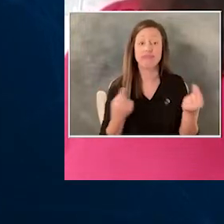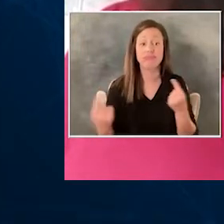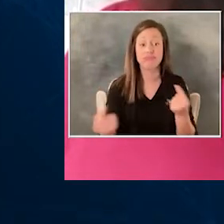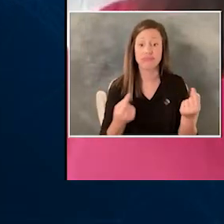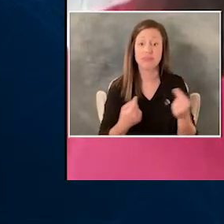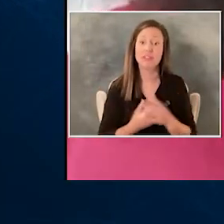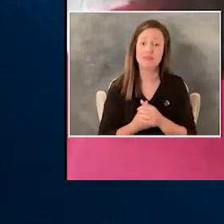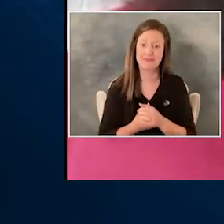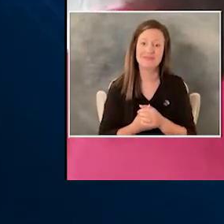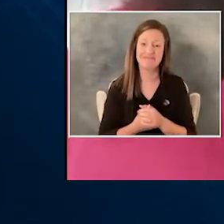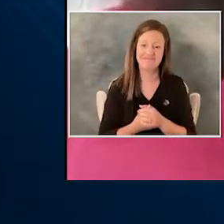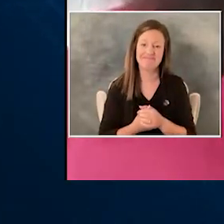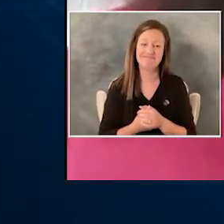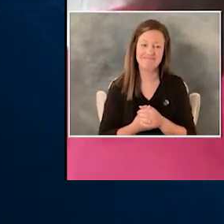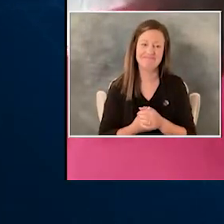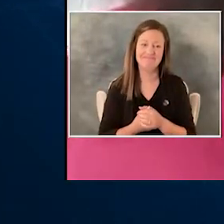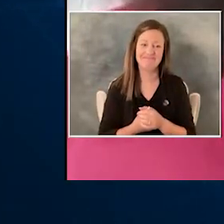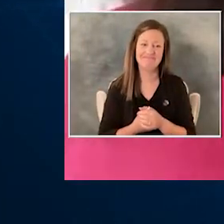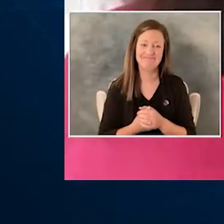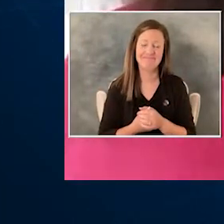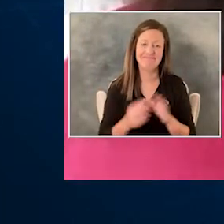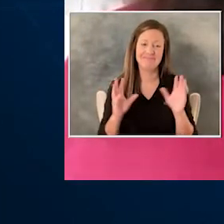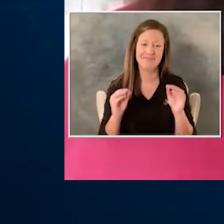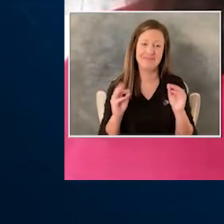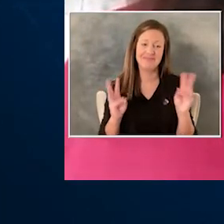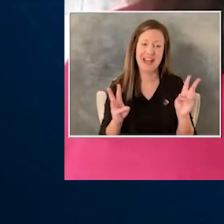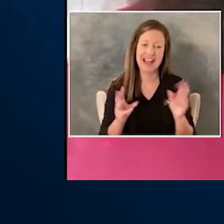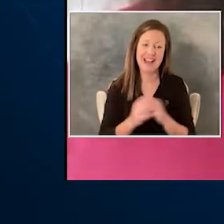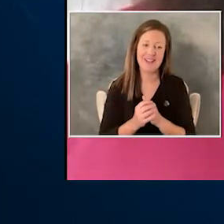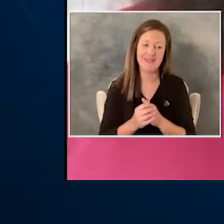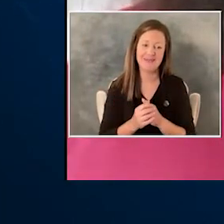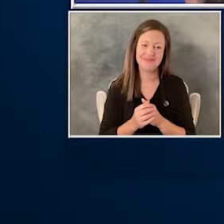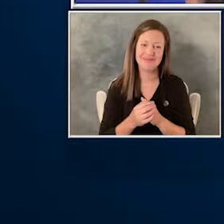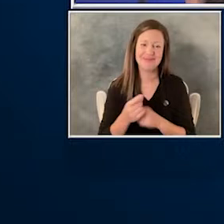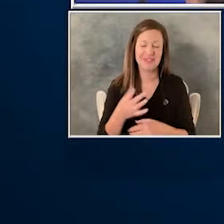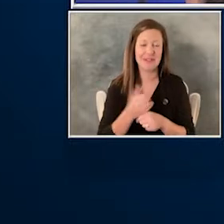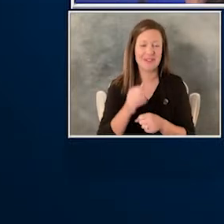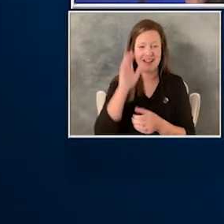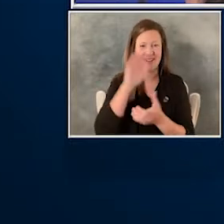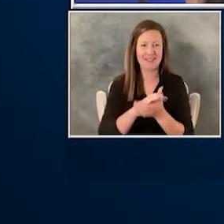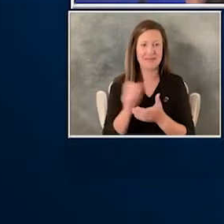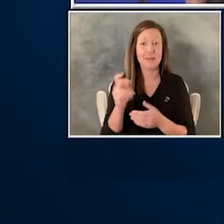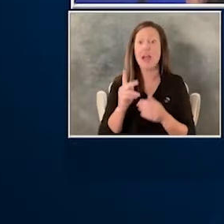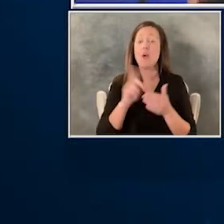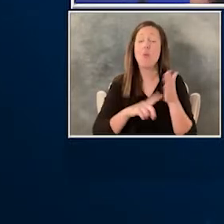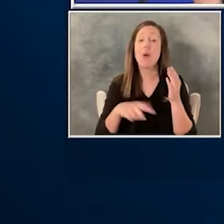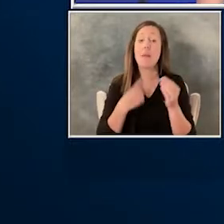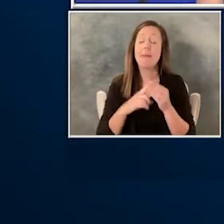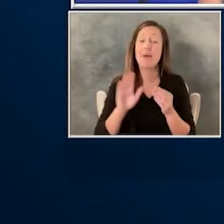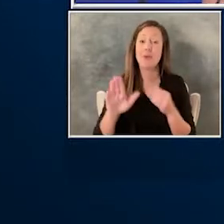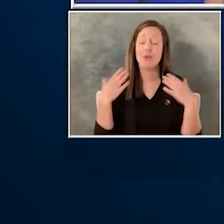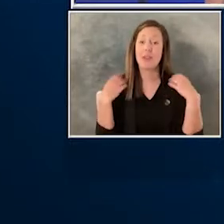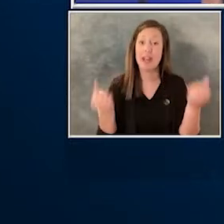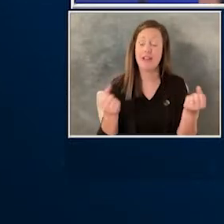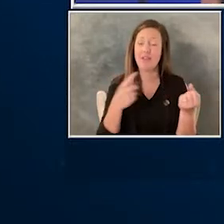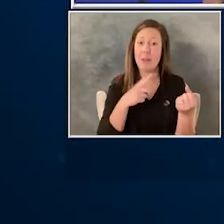there. You got your hugs It's back. really good. What about your recovery, Stephanie? Because you also you had